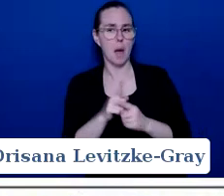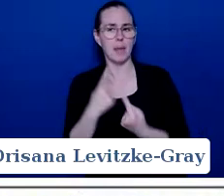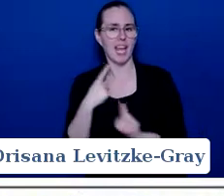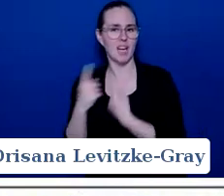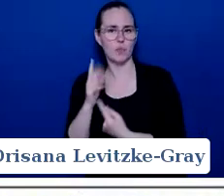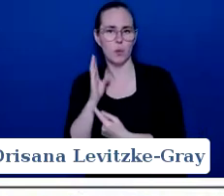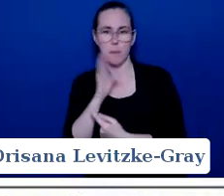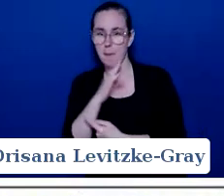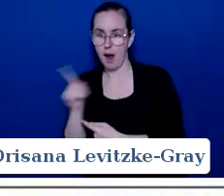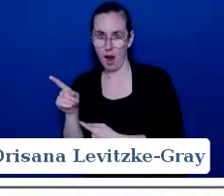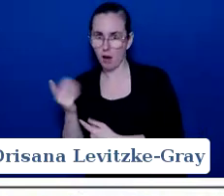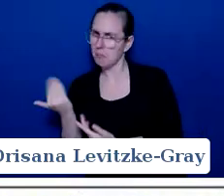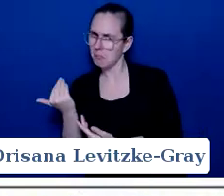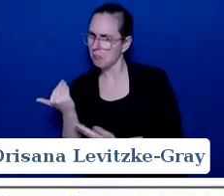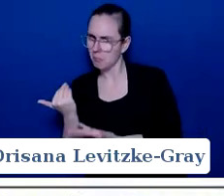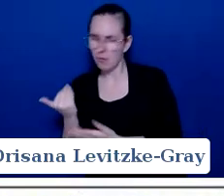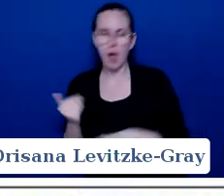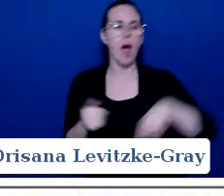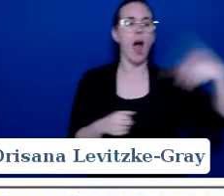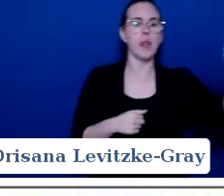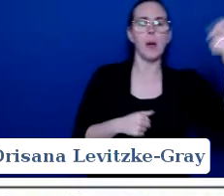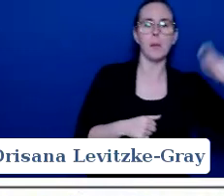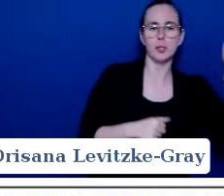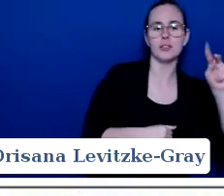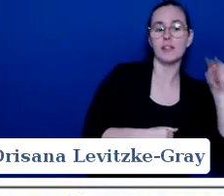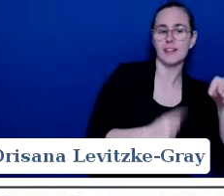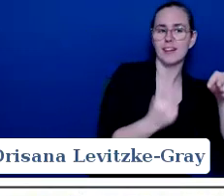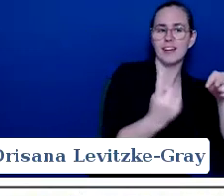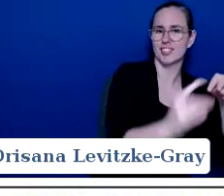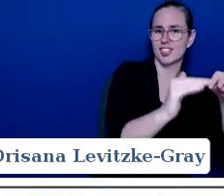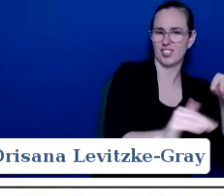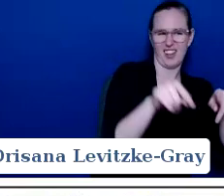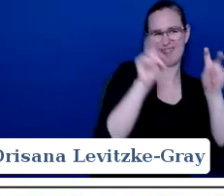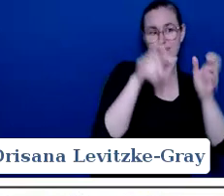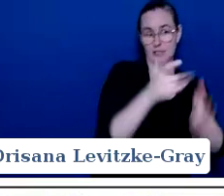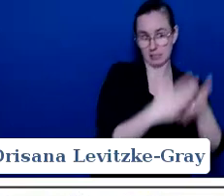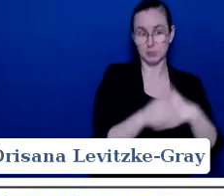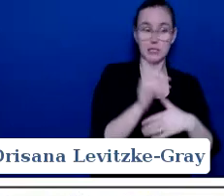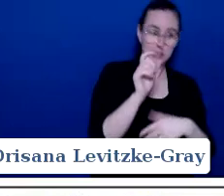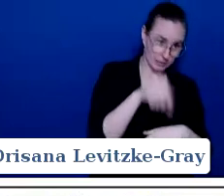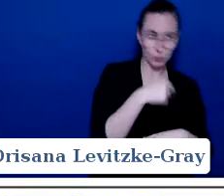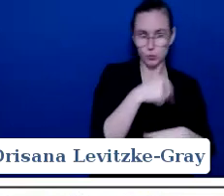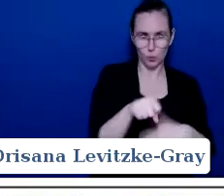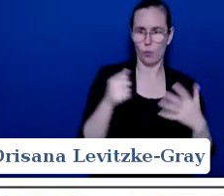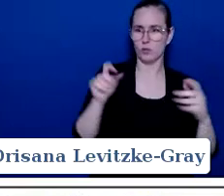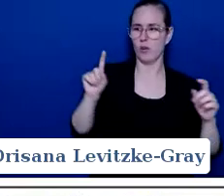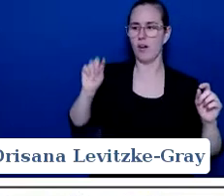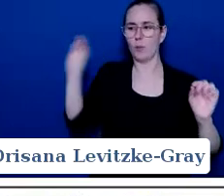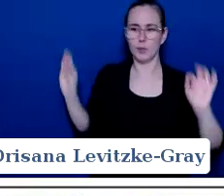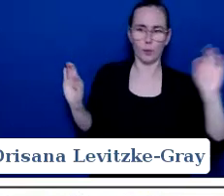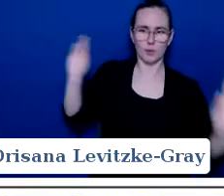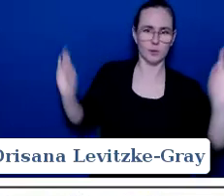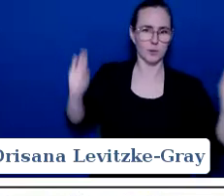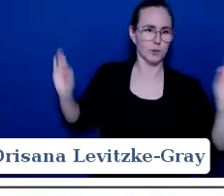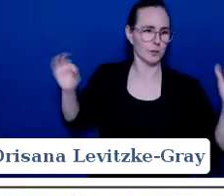Now, what we have with this new system, first of all, current now we have disability in numbers, which means that we